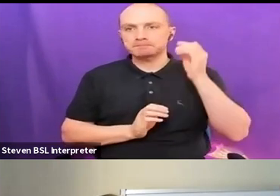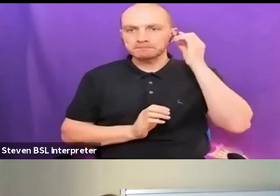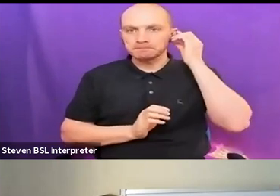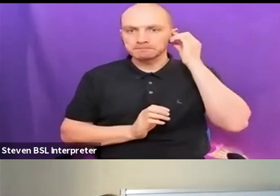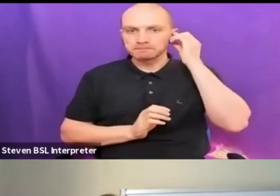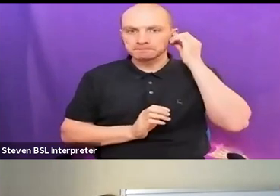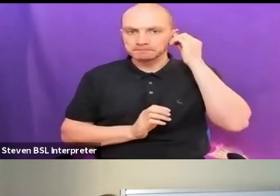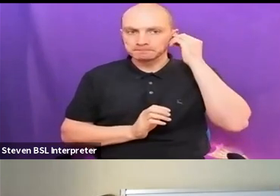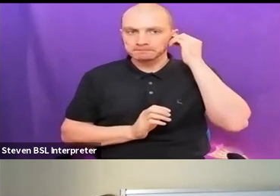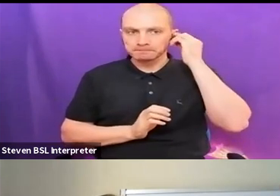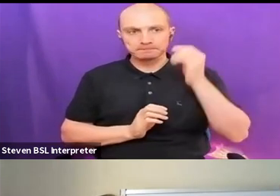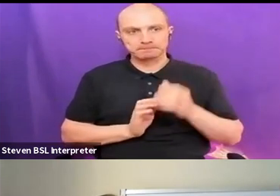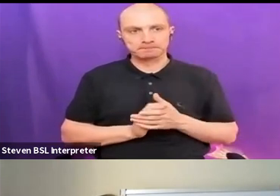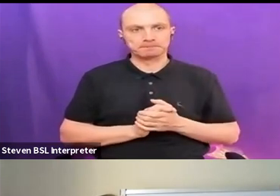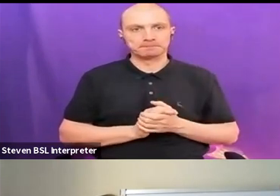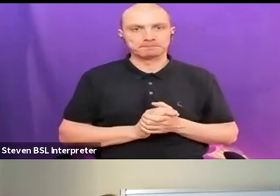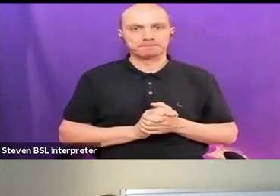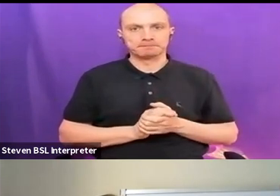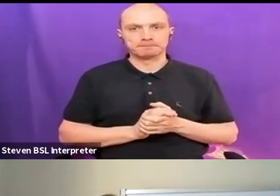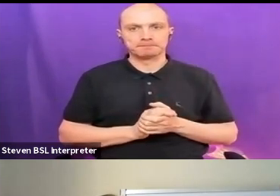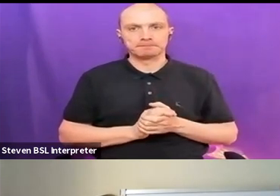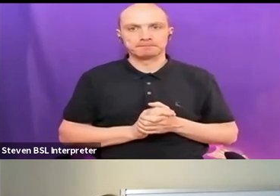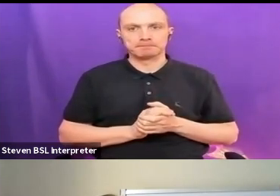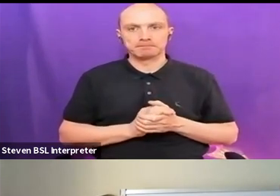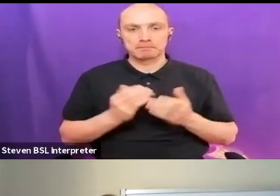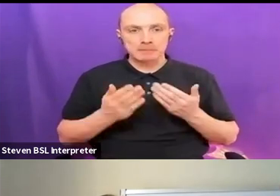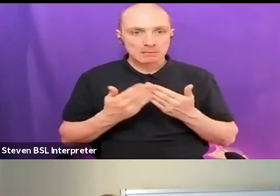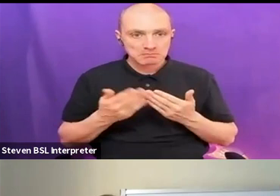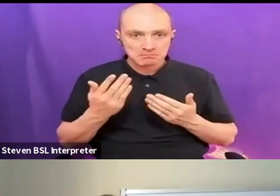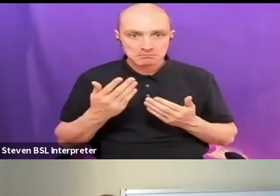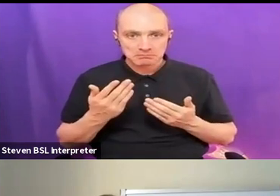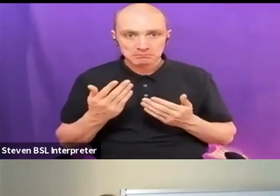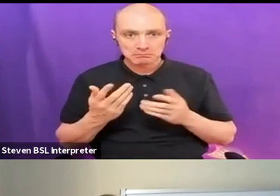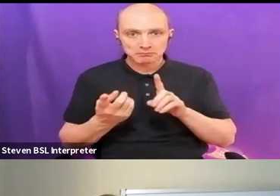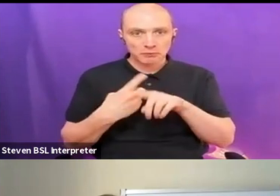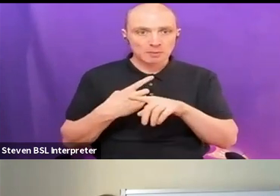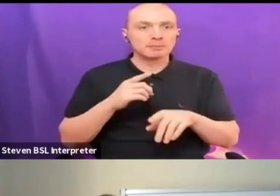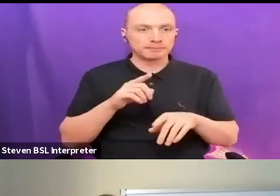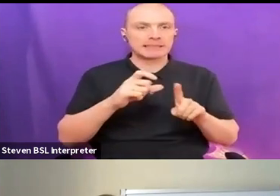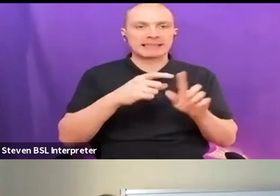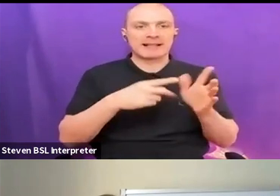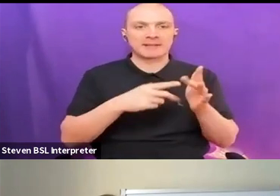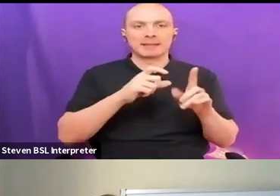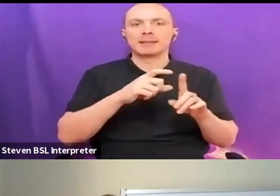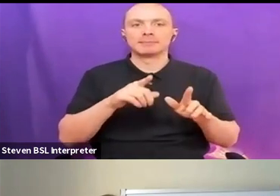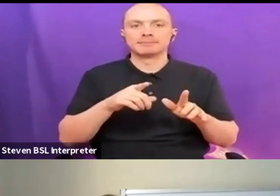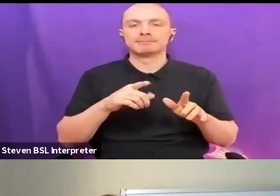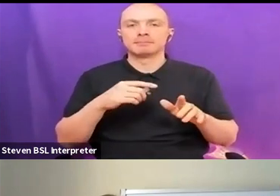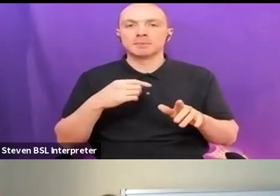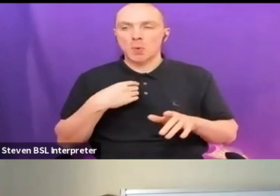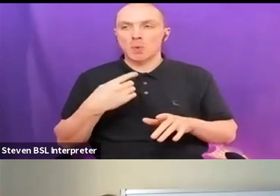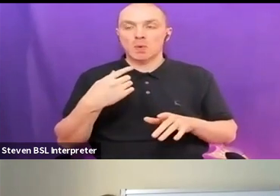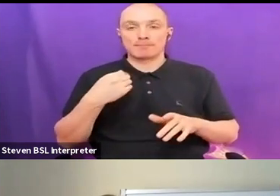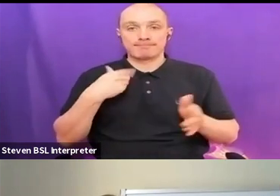Thanks, Kevin. That's great. Any other comments from the panel? I mean, I'll come in on that. I mean, it's one of the things that's been flagged up,